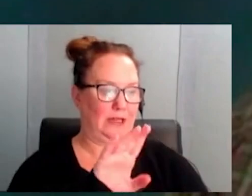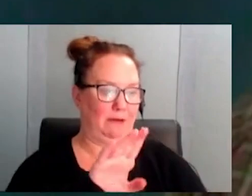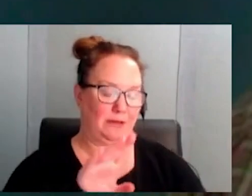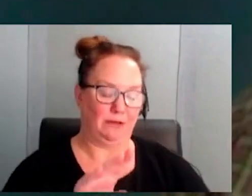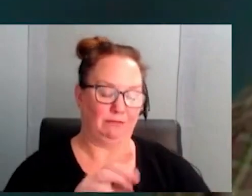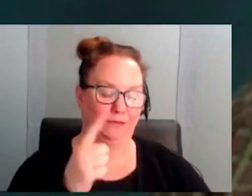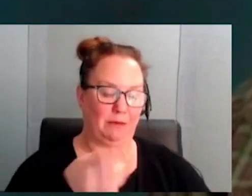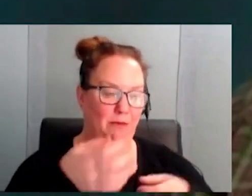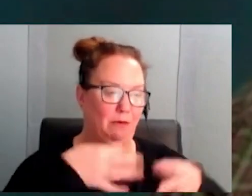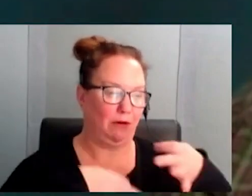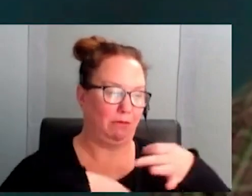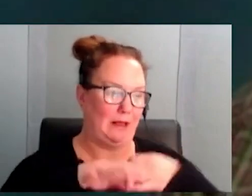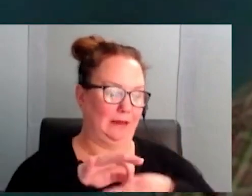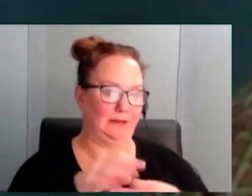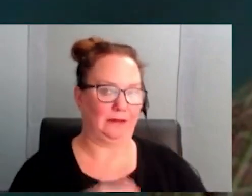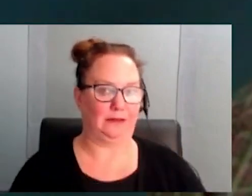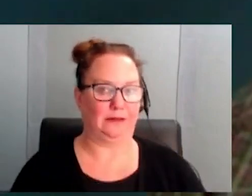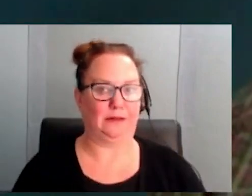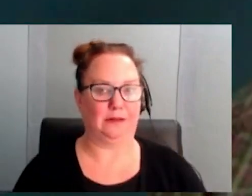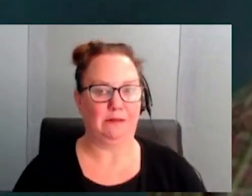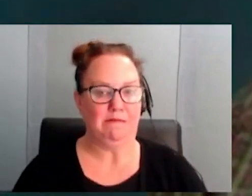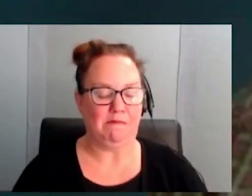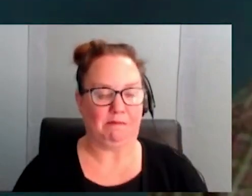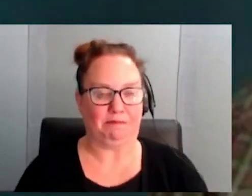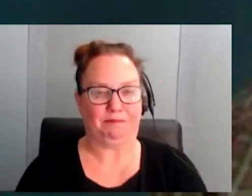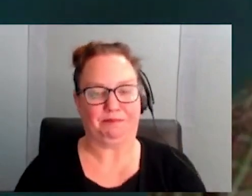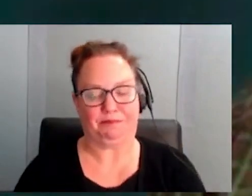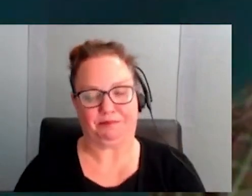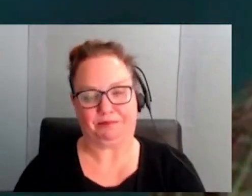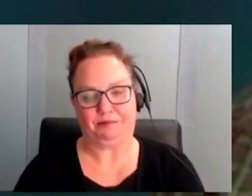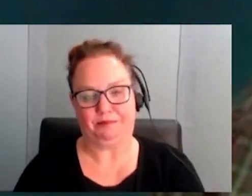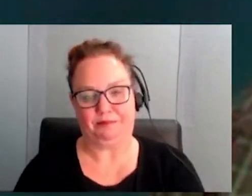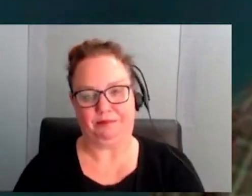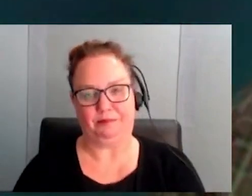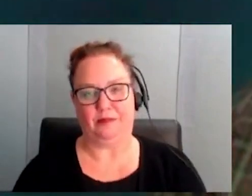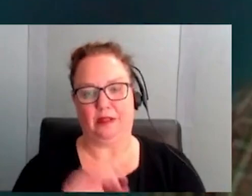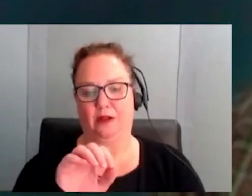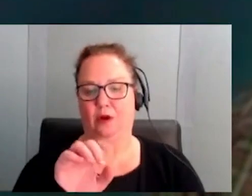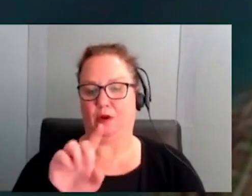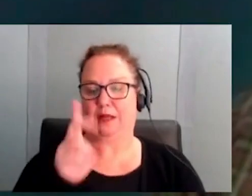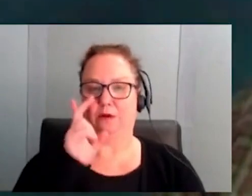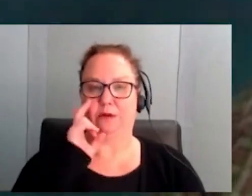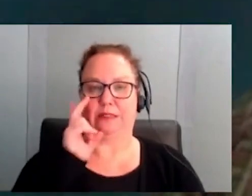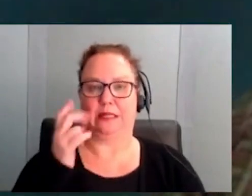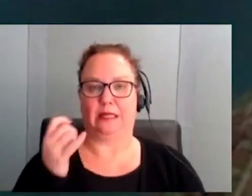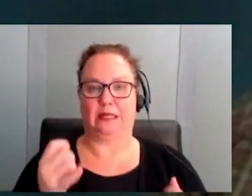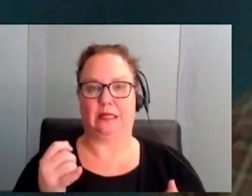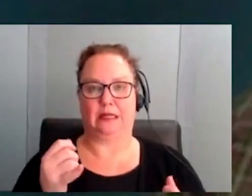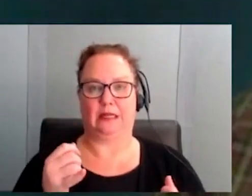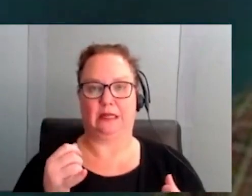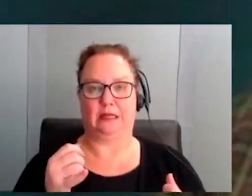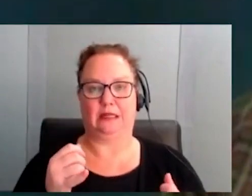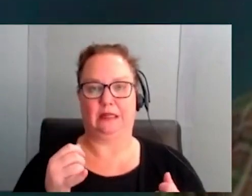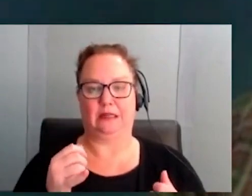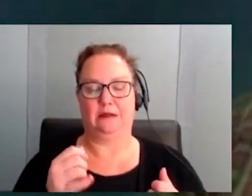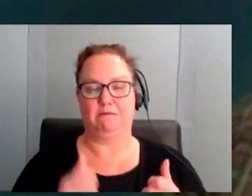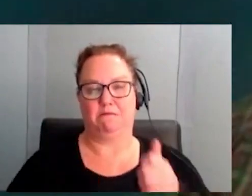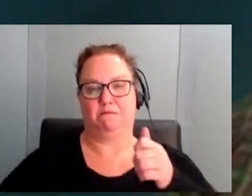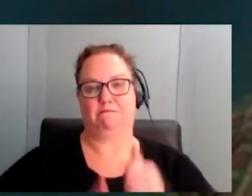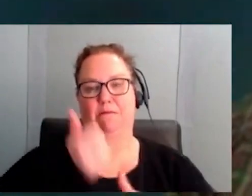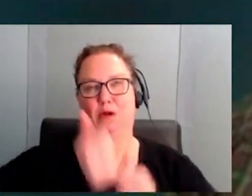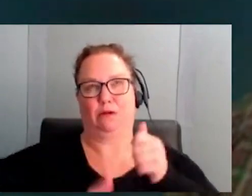void. The main overdose that we're seeing right now, or the primary demographic, is going to be